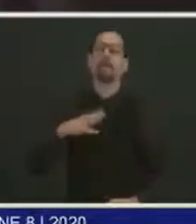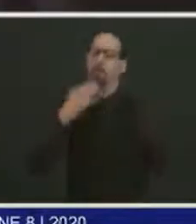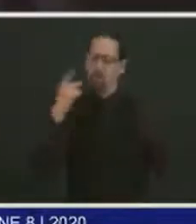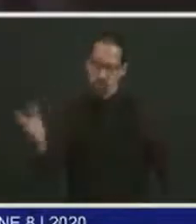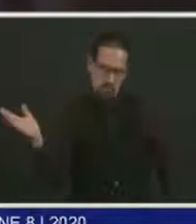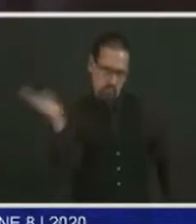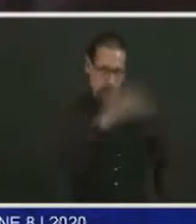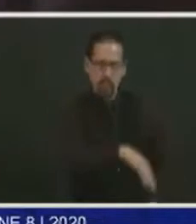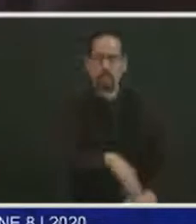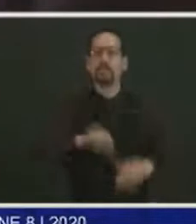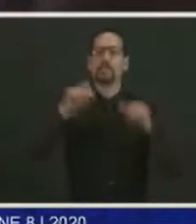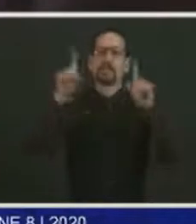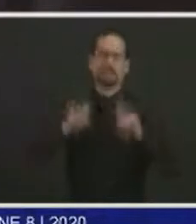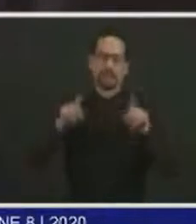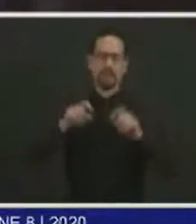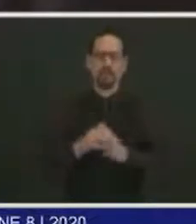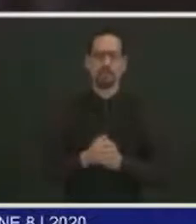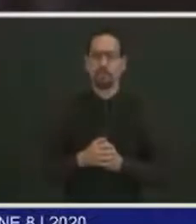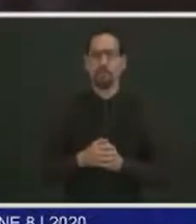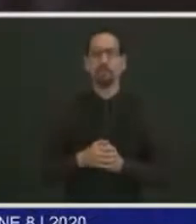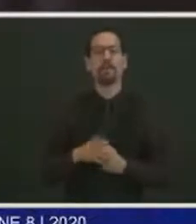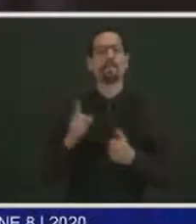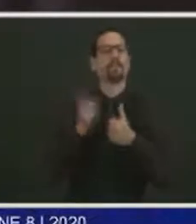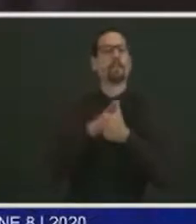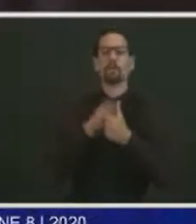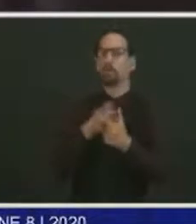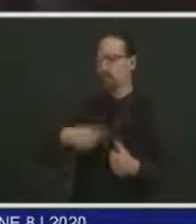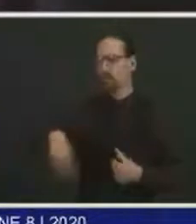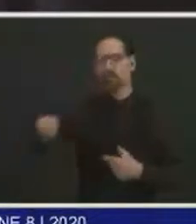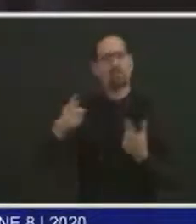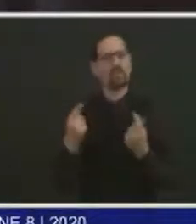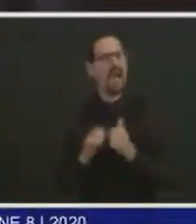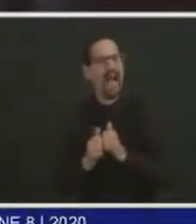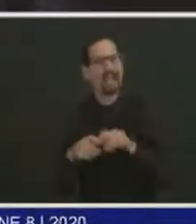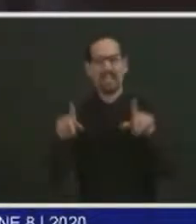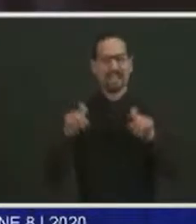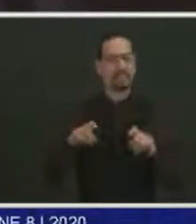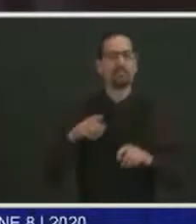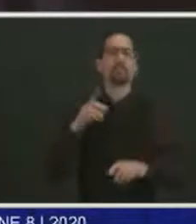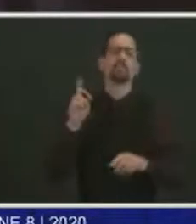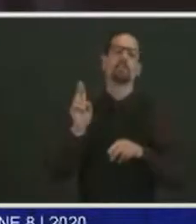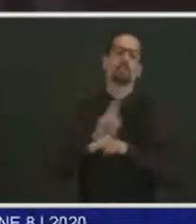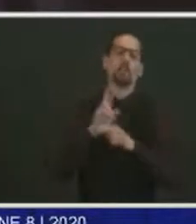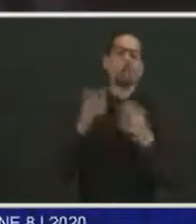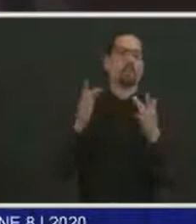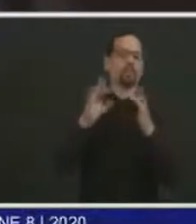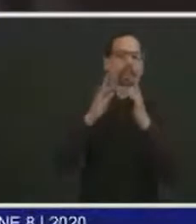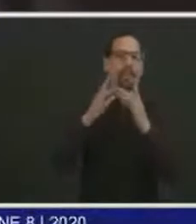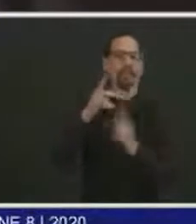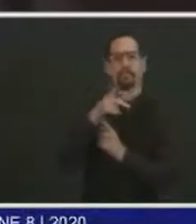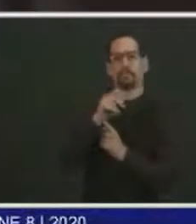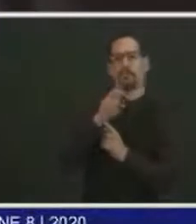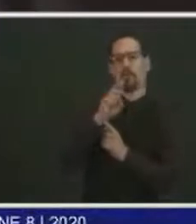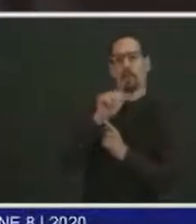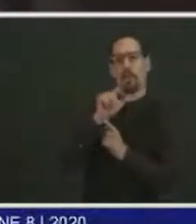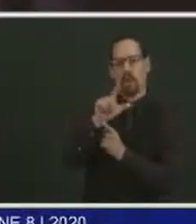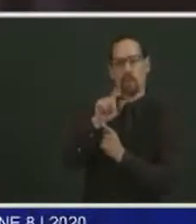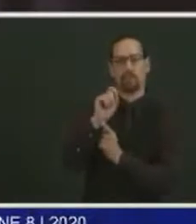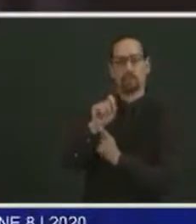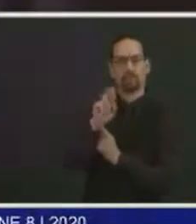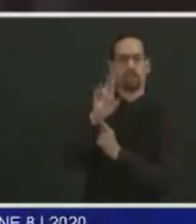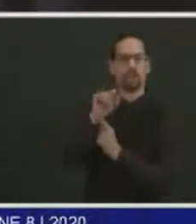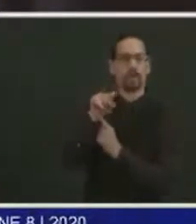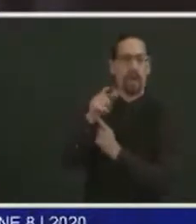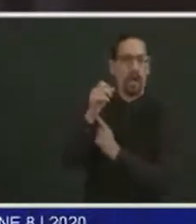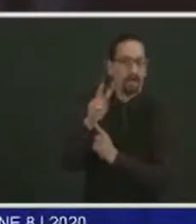described earlier by going to the scheduling portal at portal.ri.gov. And we also want people who